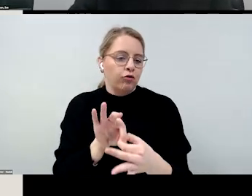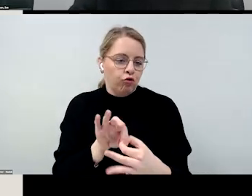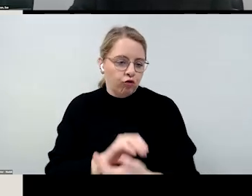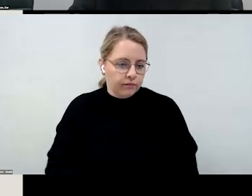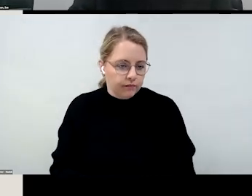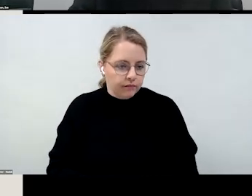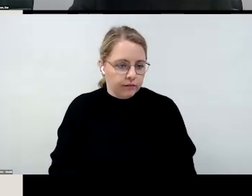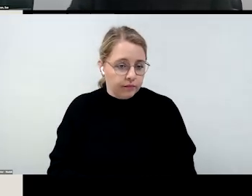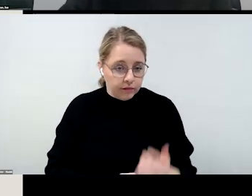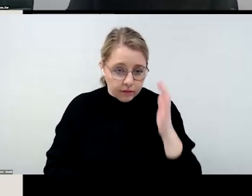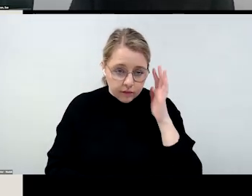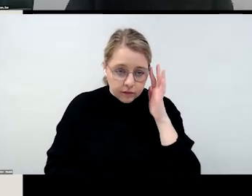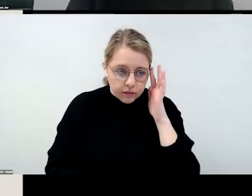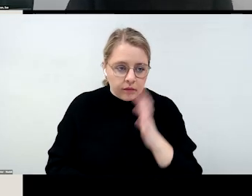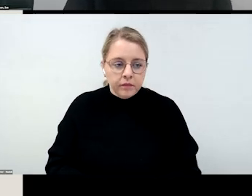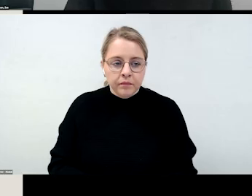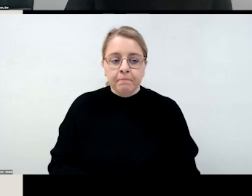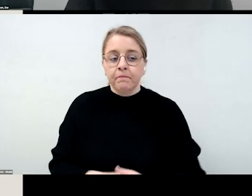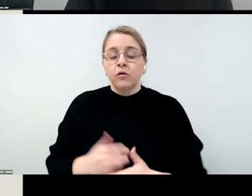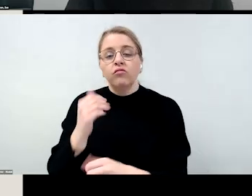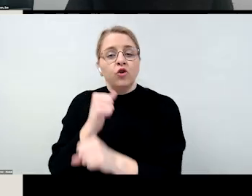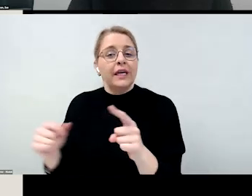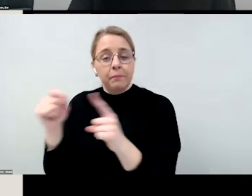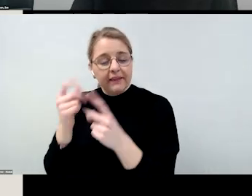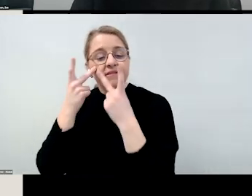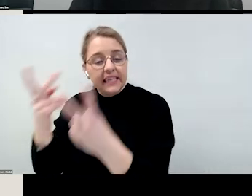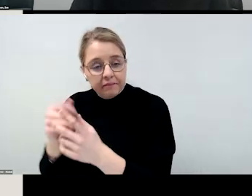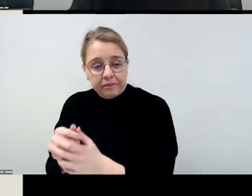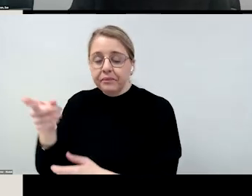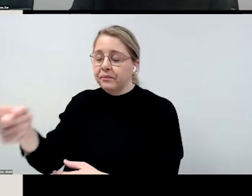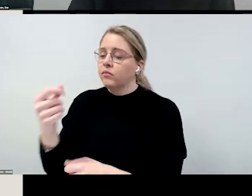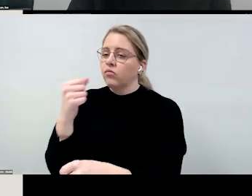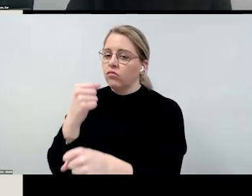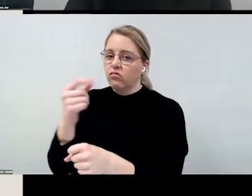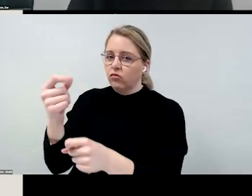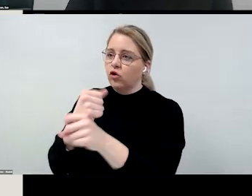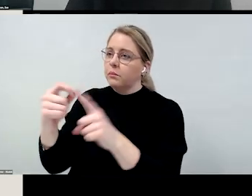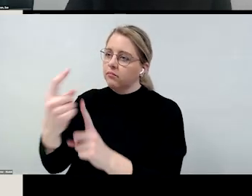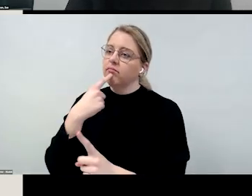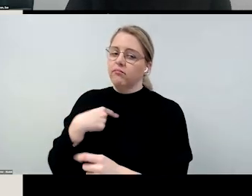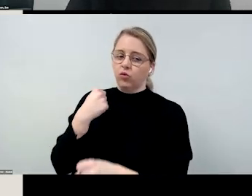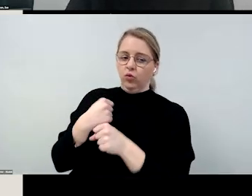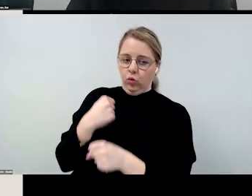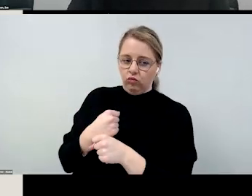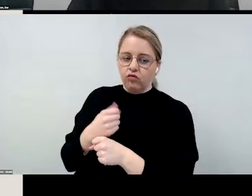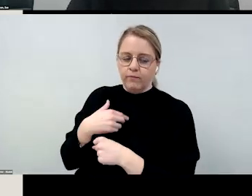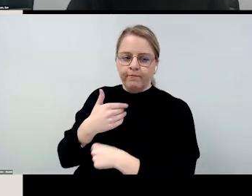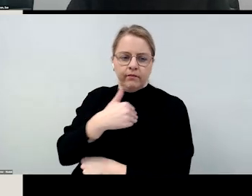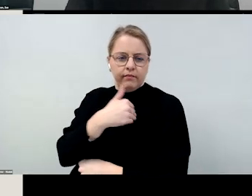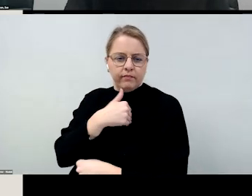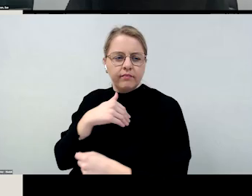to engage. So during the appointment with the GP, George receives advice about his cholesterol and blood